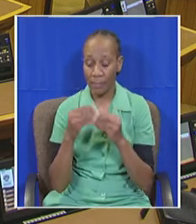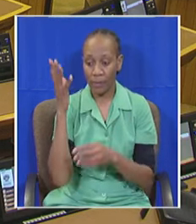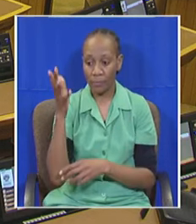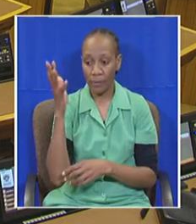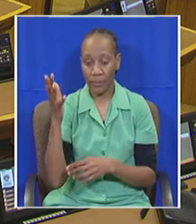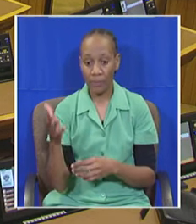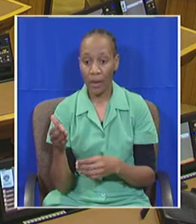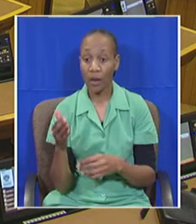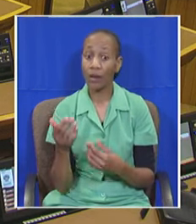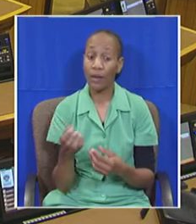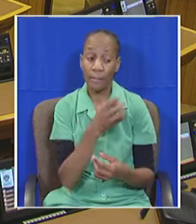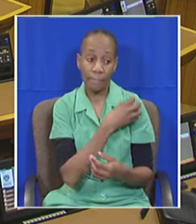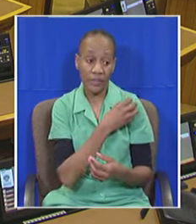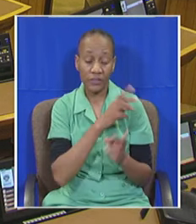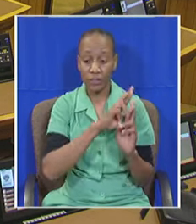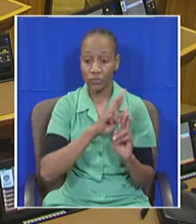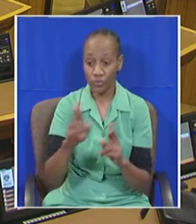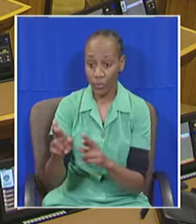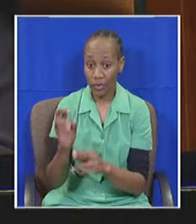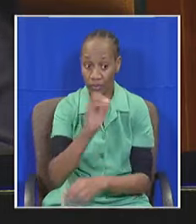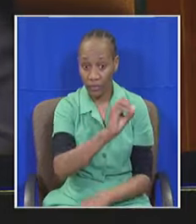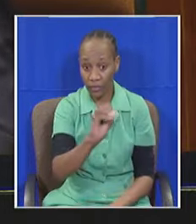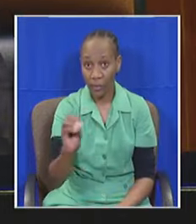Are there any ministerial?